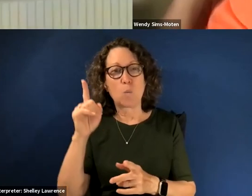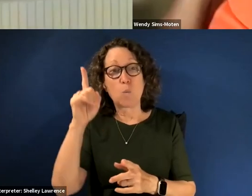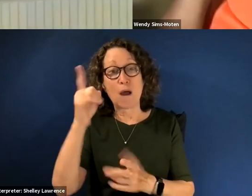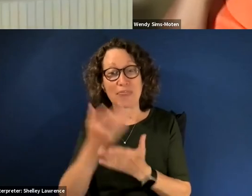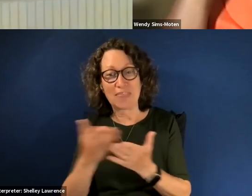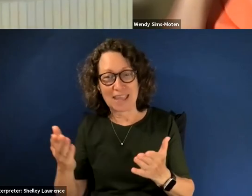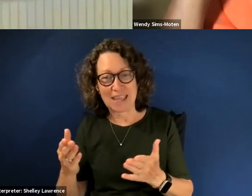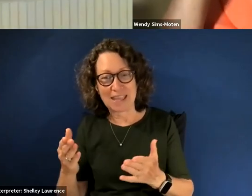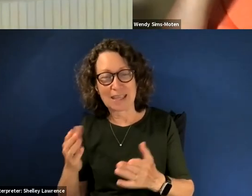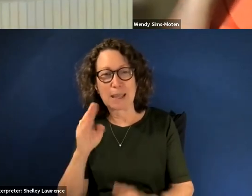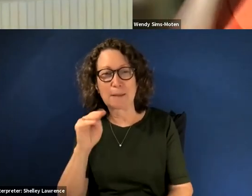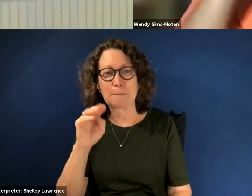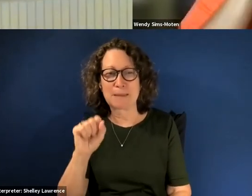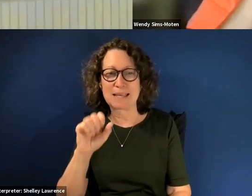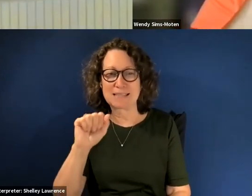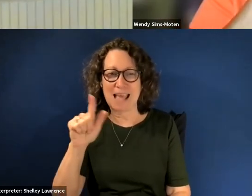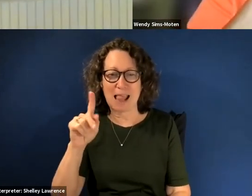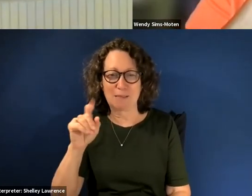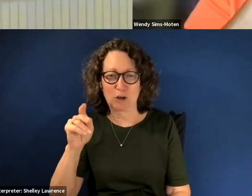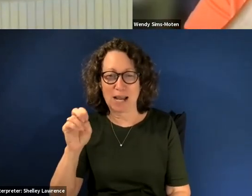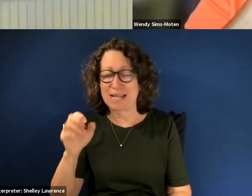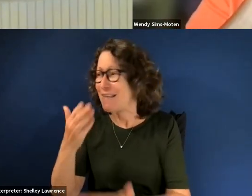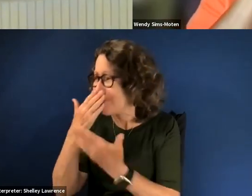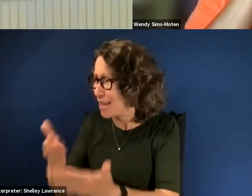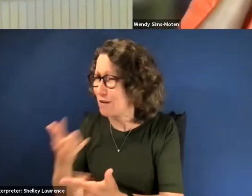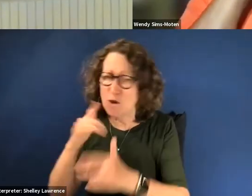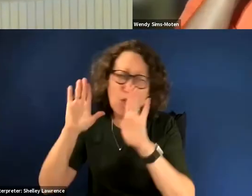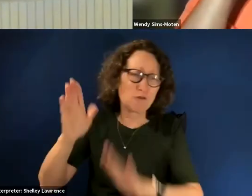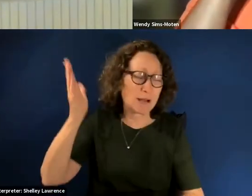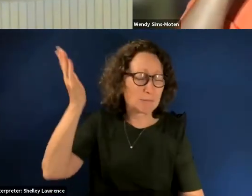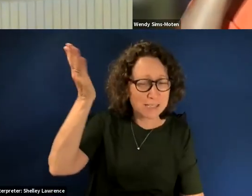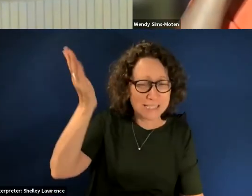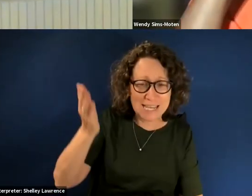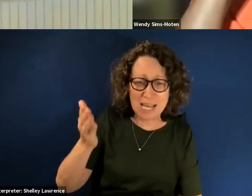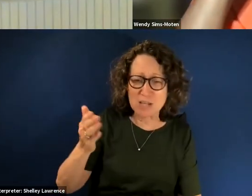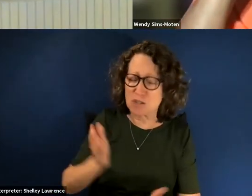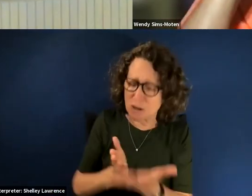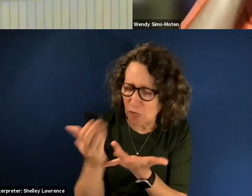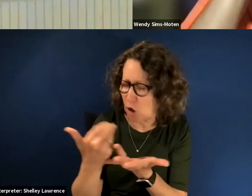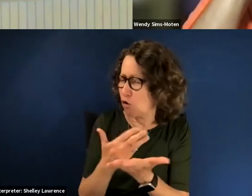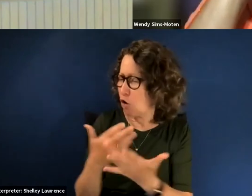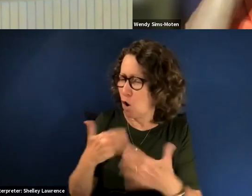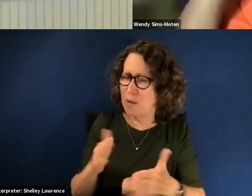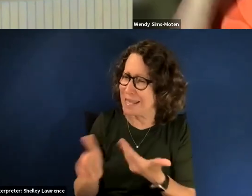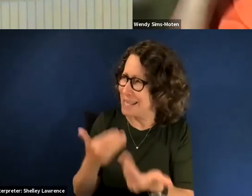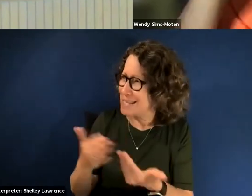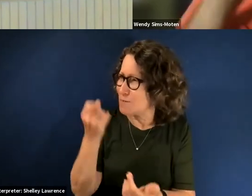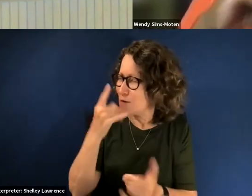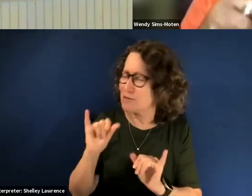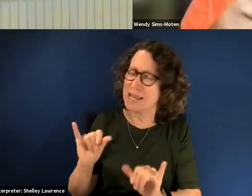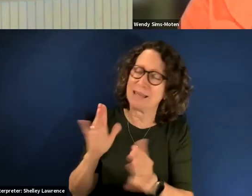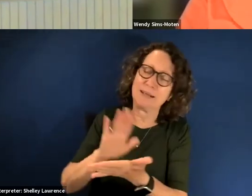thing. Thank you so much for this a great presentation, so thorough and easy to understand.